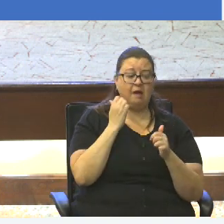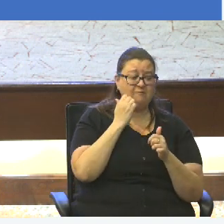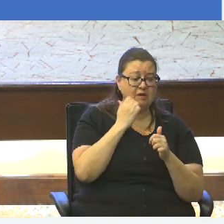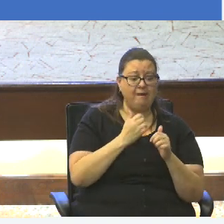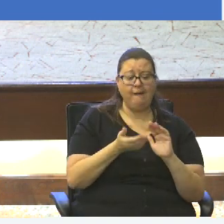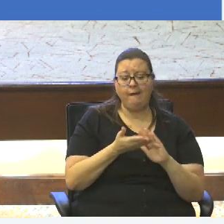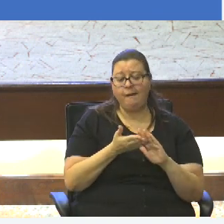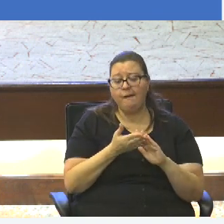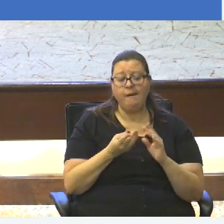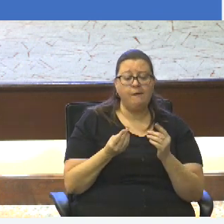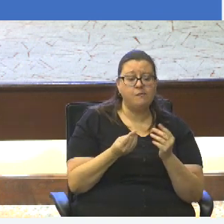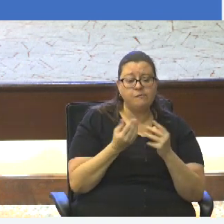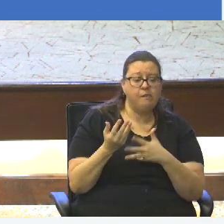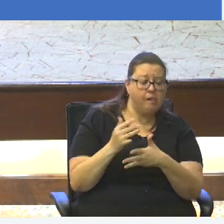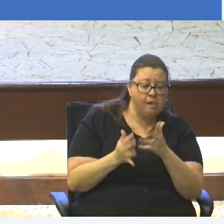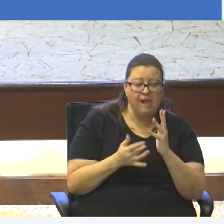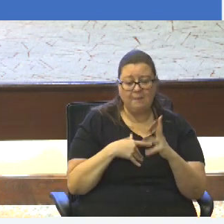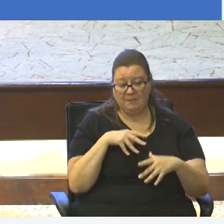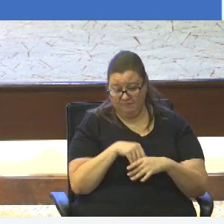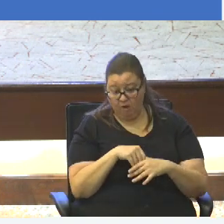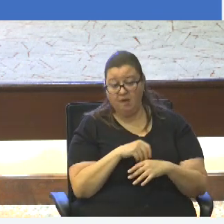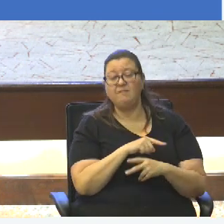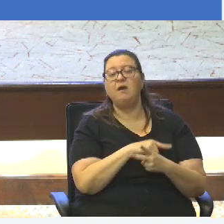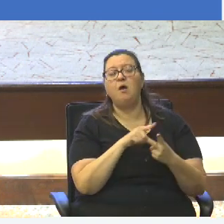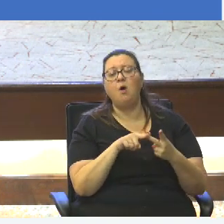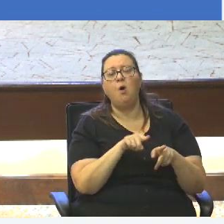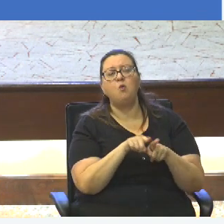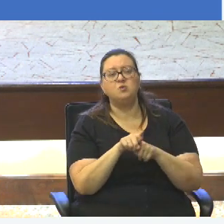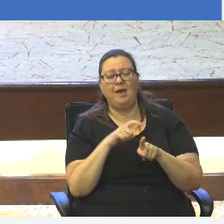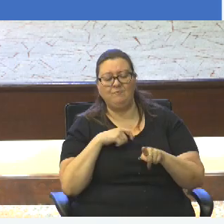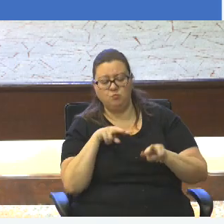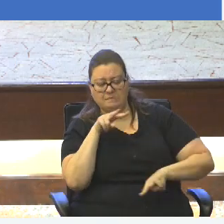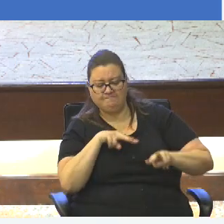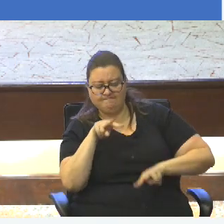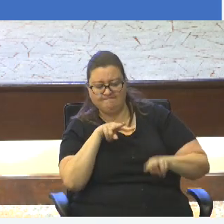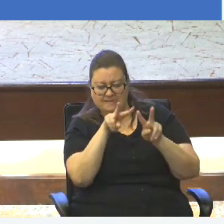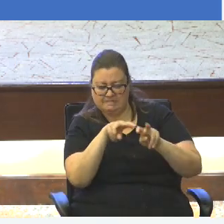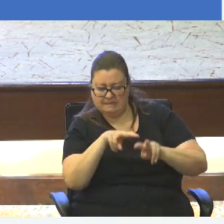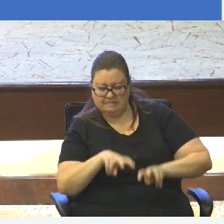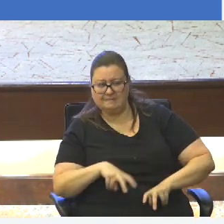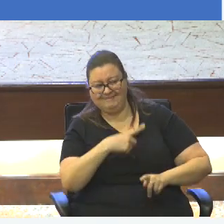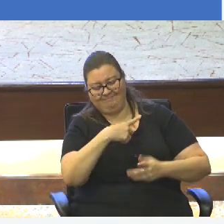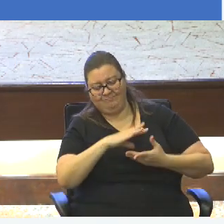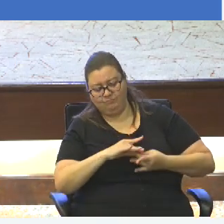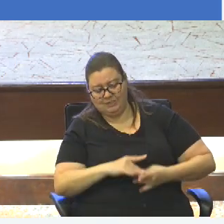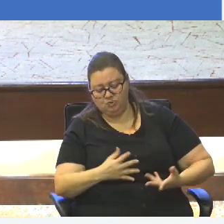activities of the airport, I was also tasked with conducting an assessment of the airport for the purposes mentioned.